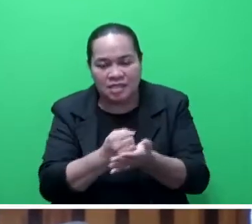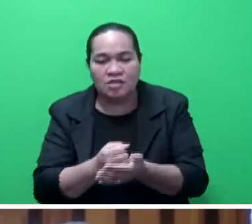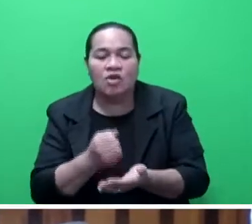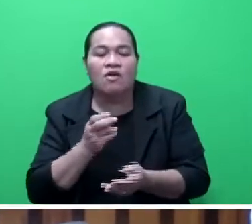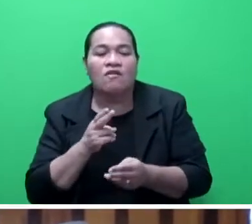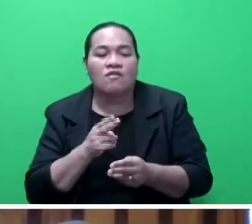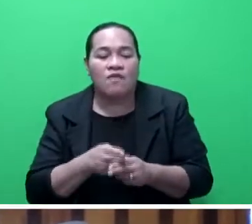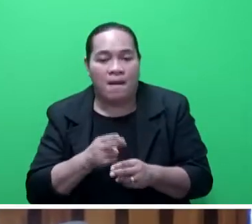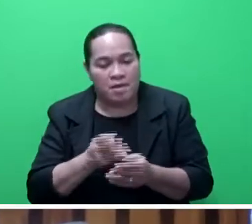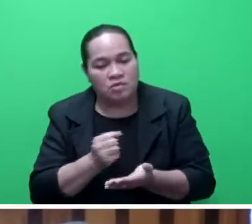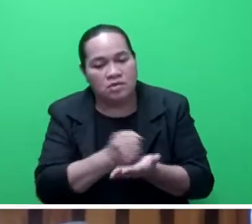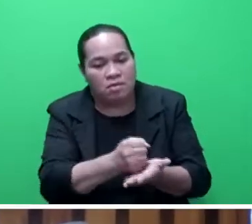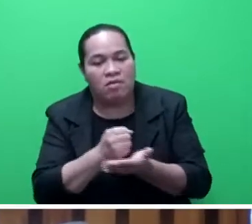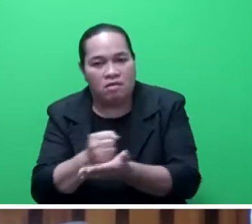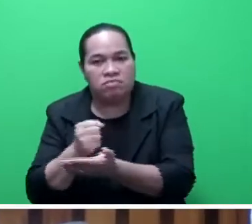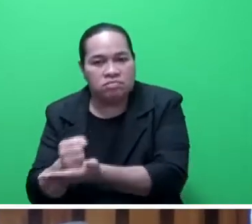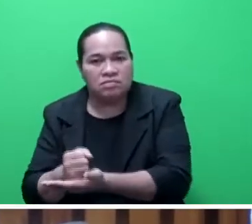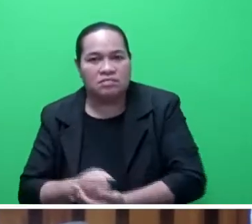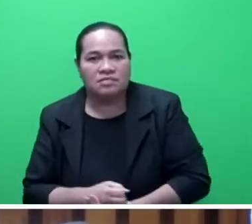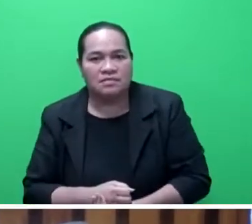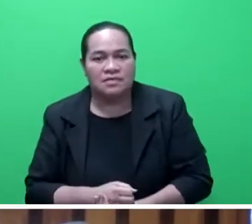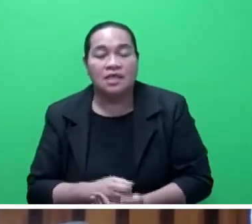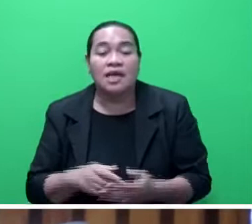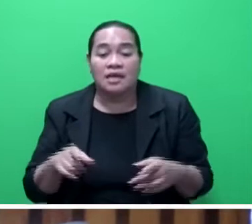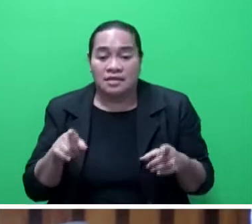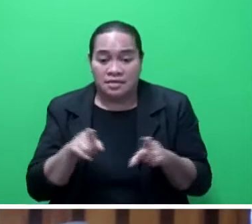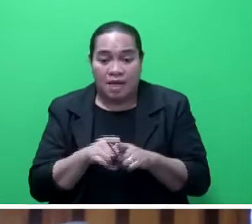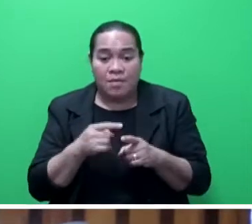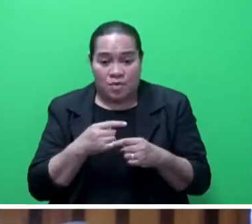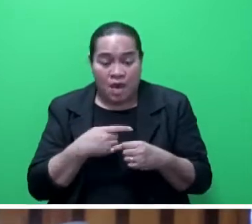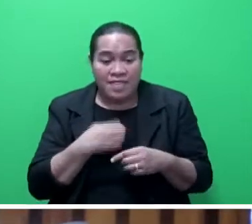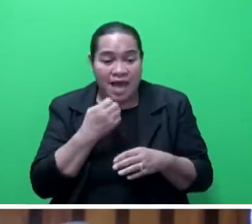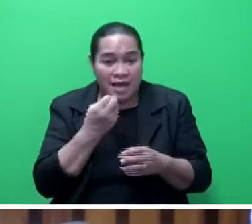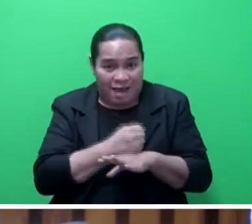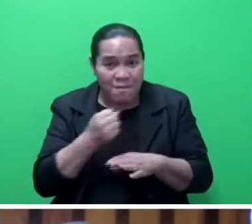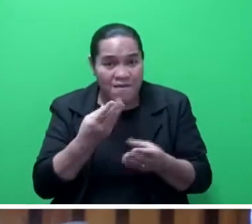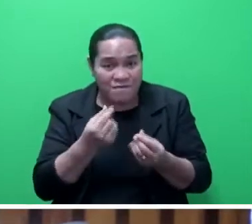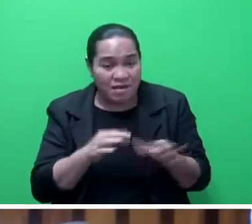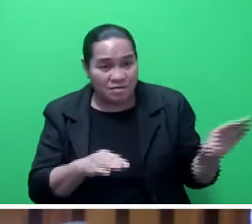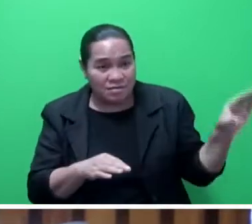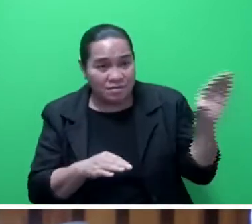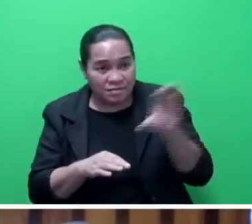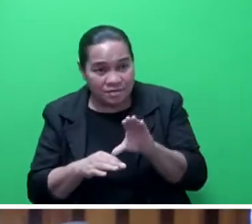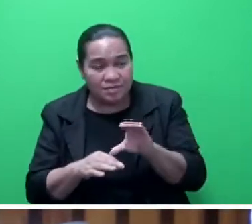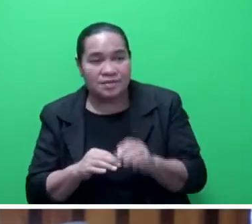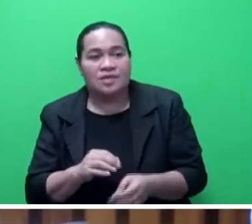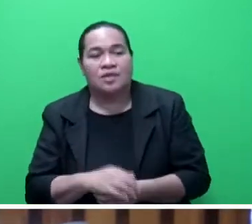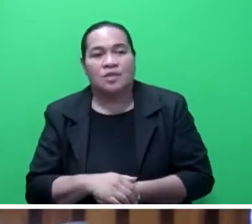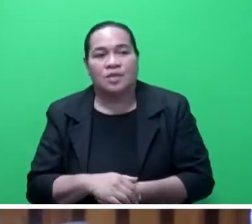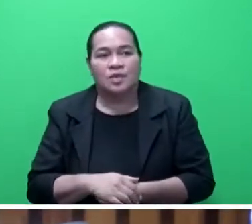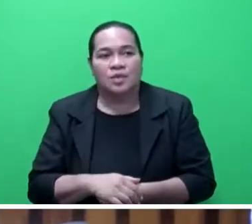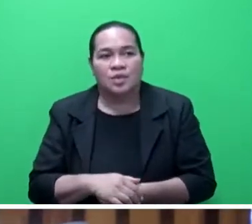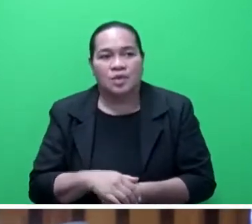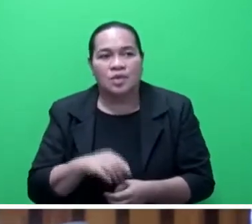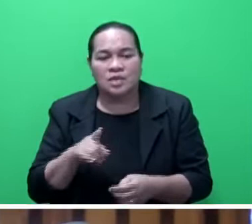indirectly. Mr. Speaker, sir, we also, of course, apart from government funding, we need market-driven solutions too. This is the